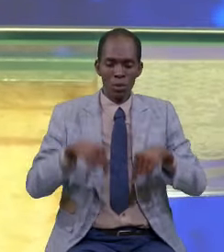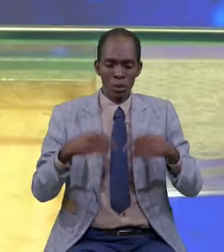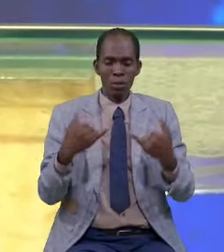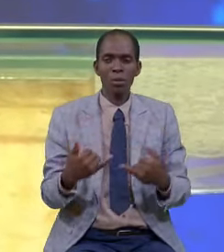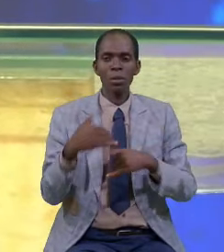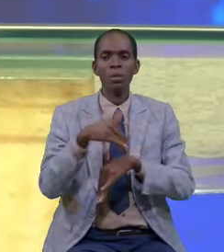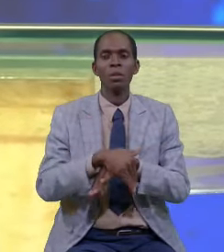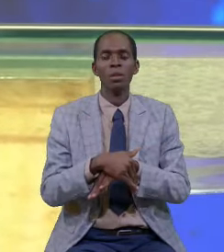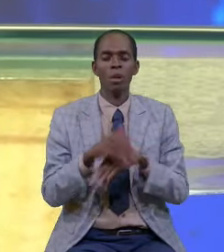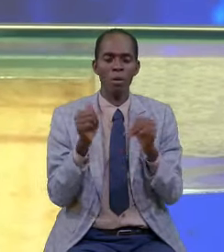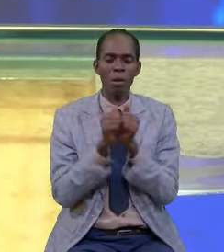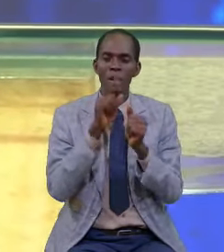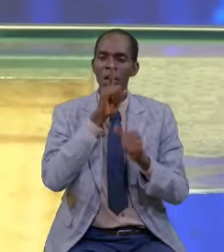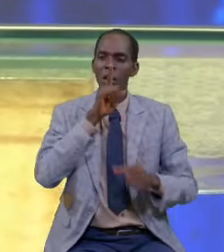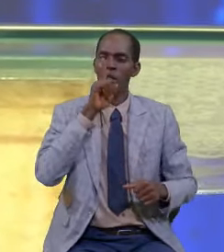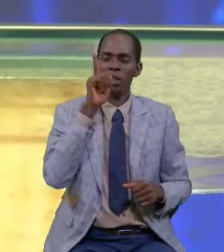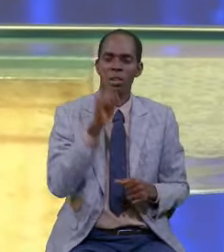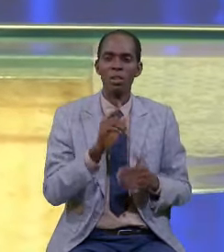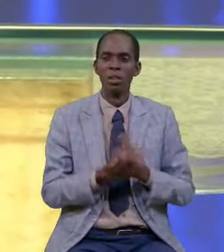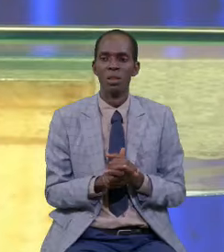With assurance,